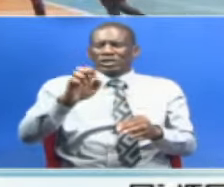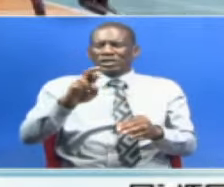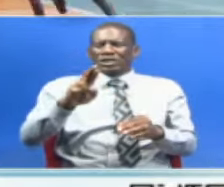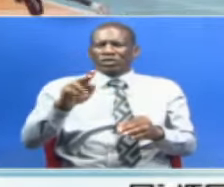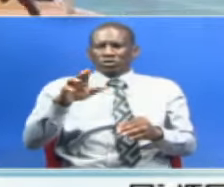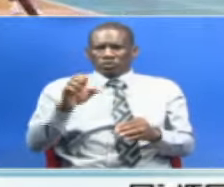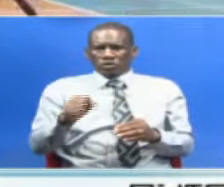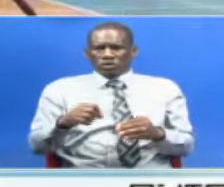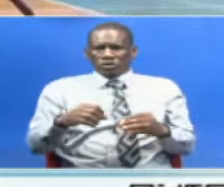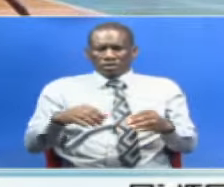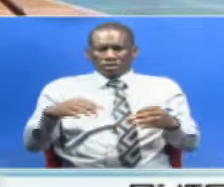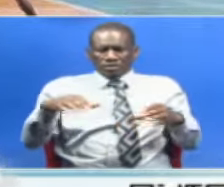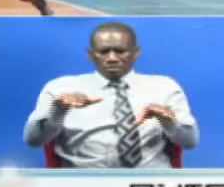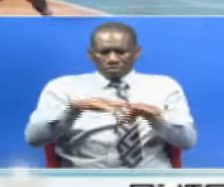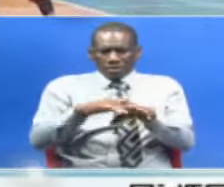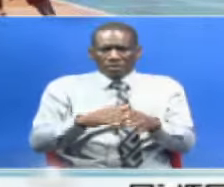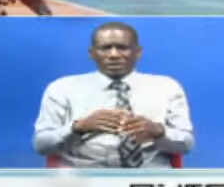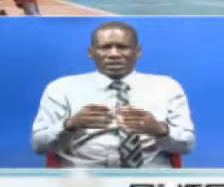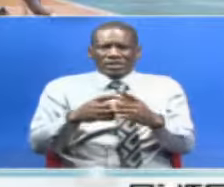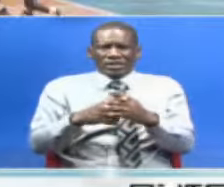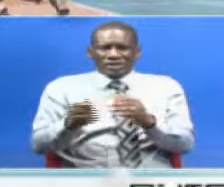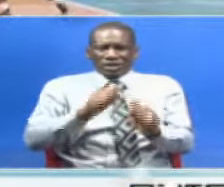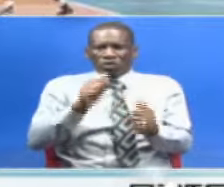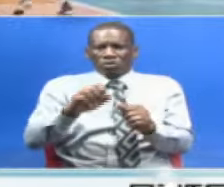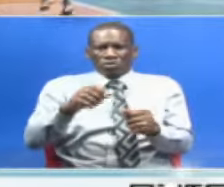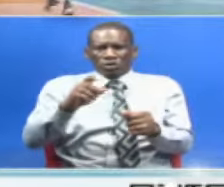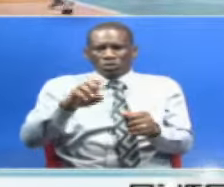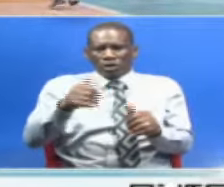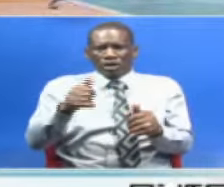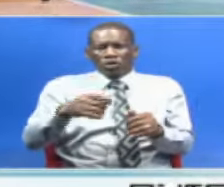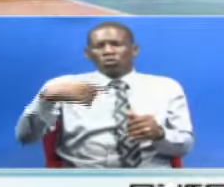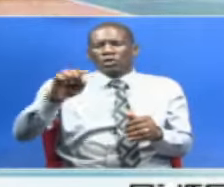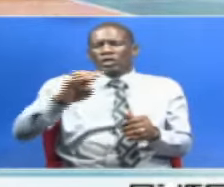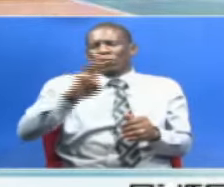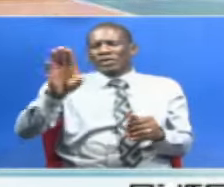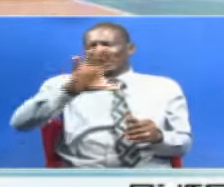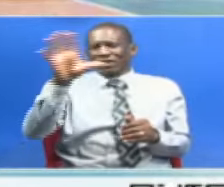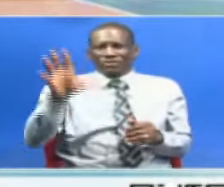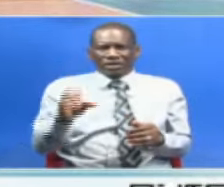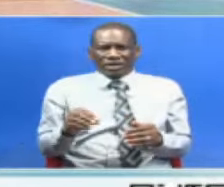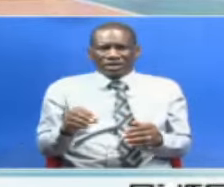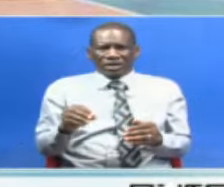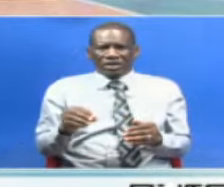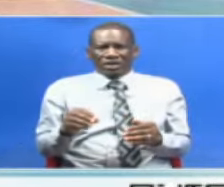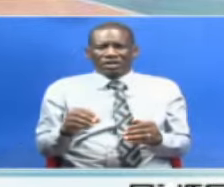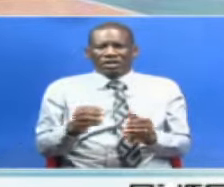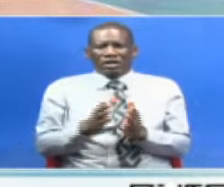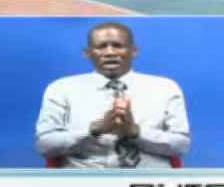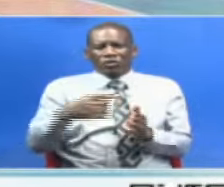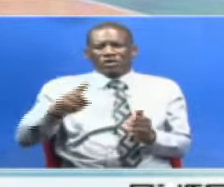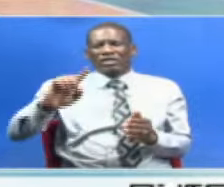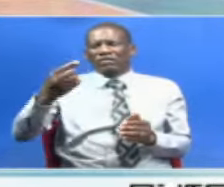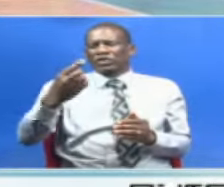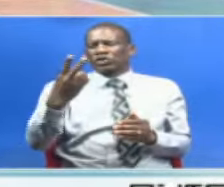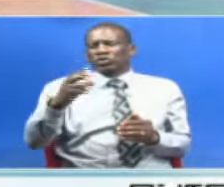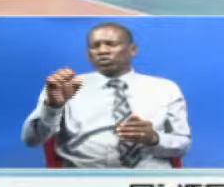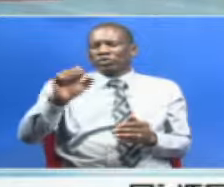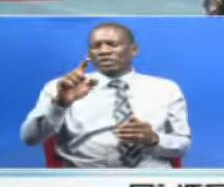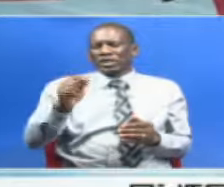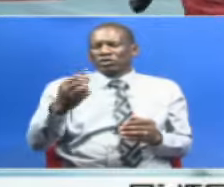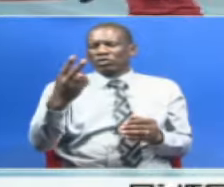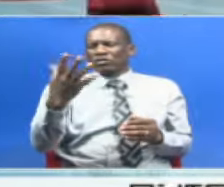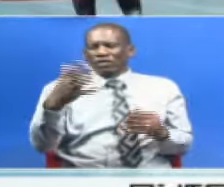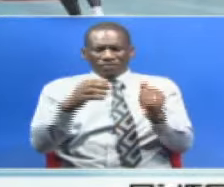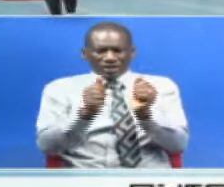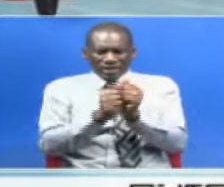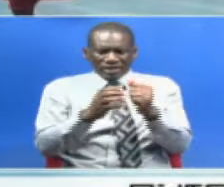the game on the front foot, seeing off their West African counterparts with consummate ease, winning the first two sets 25-19,